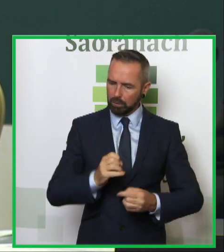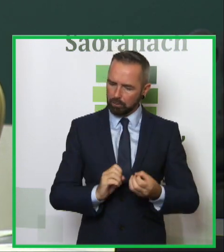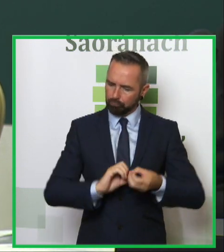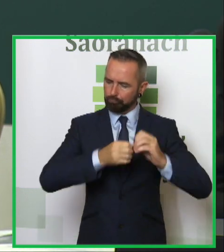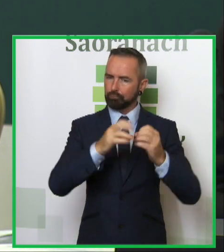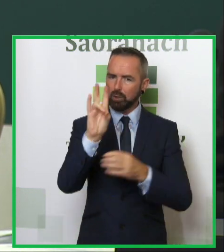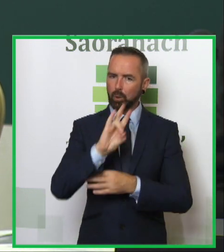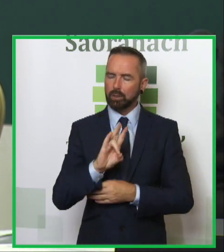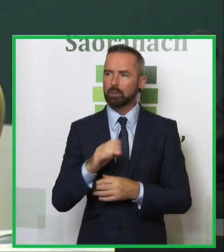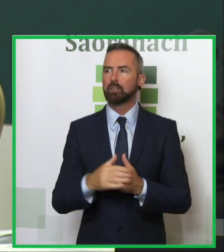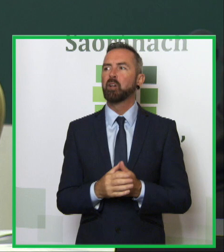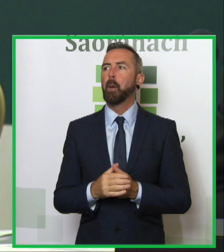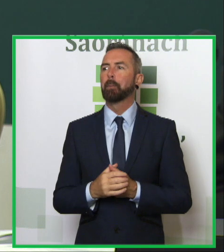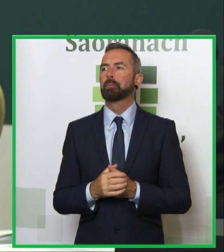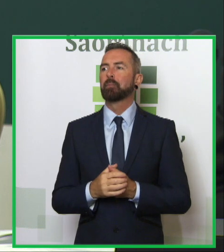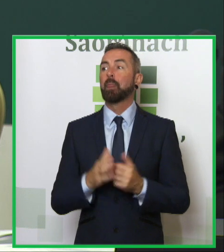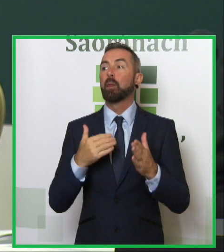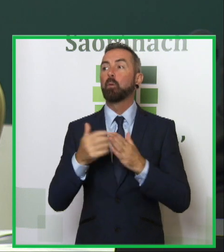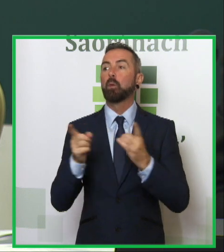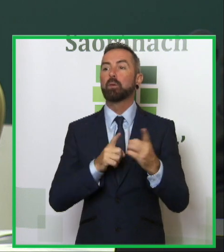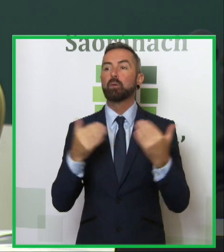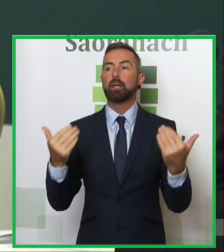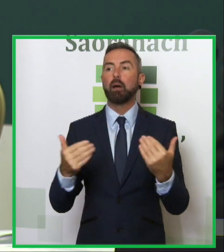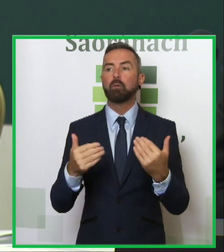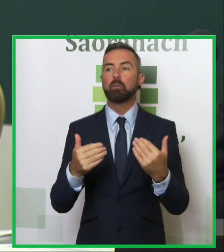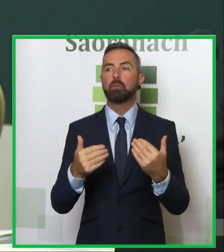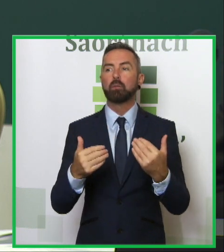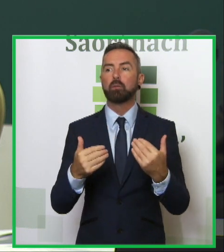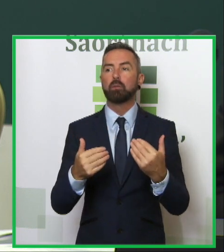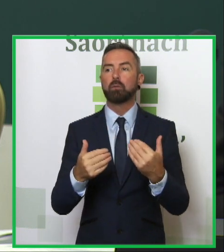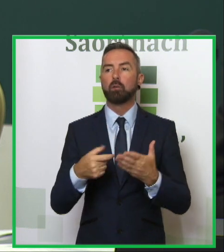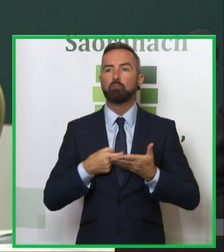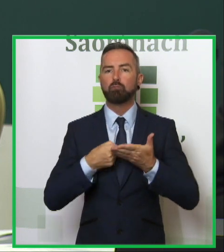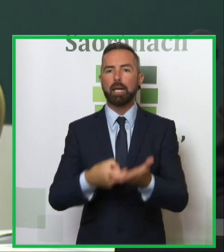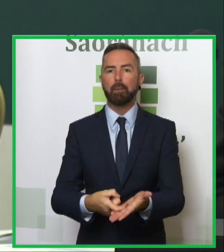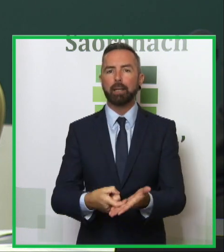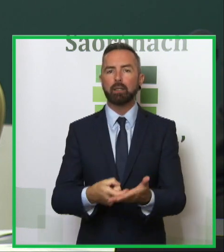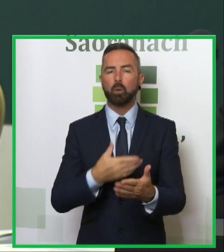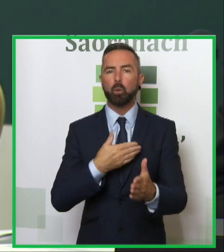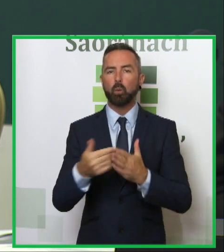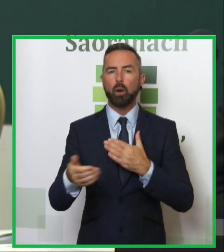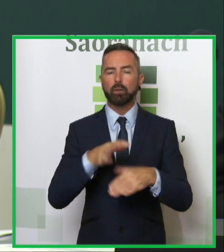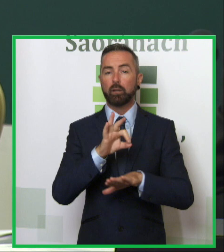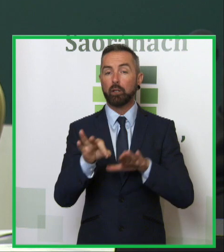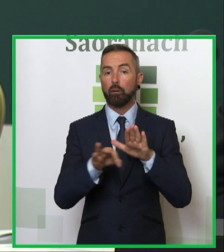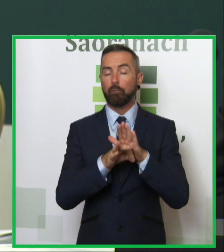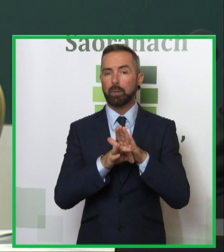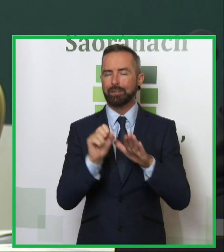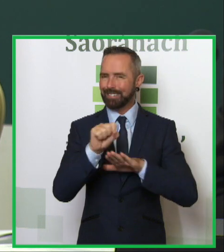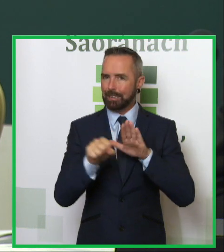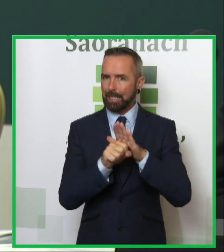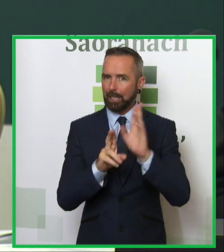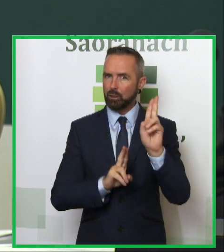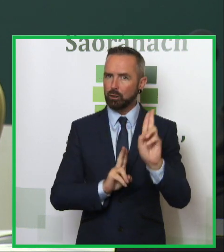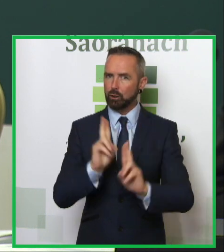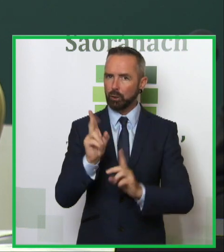we're doing here is identifying the recommendations around what the state should do in terms of governance at a